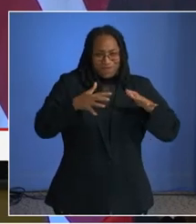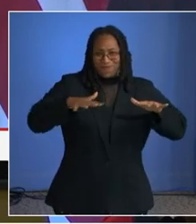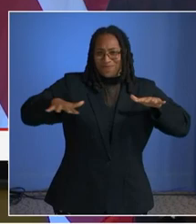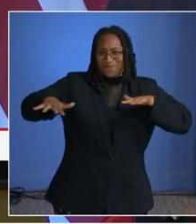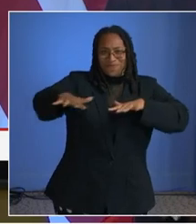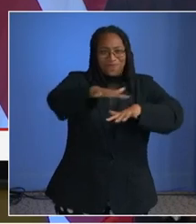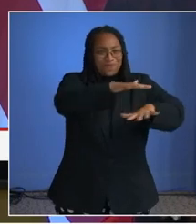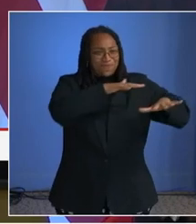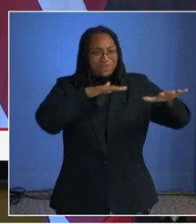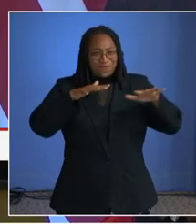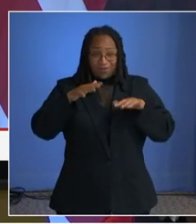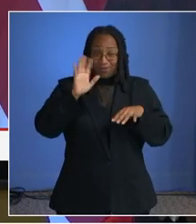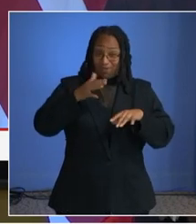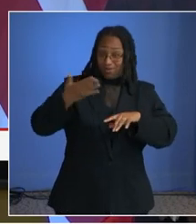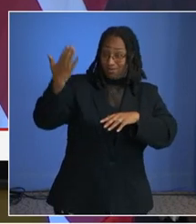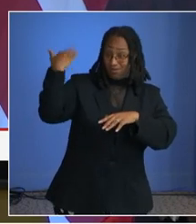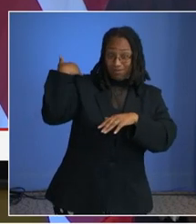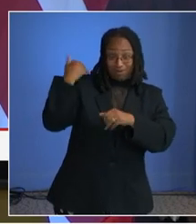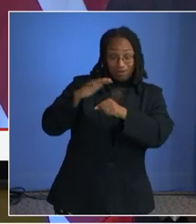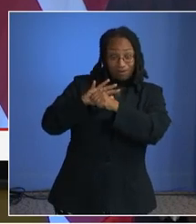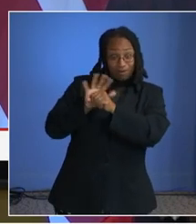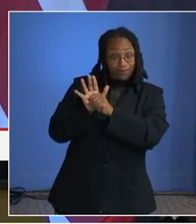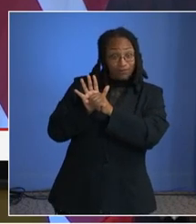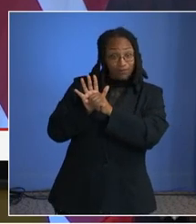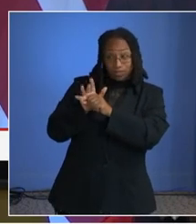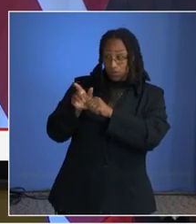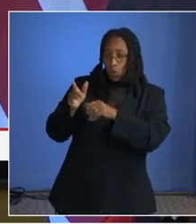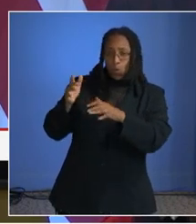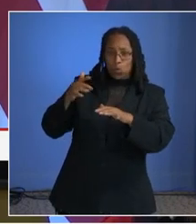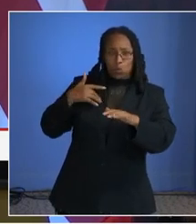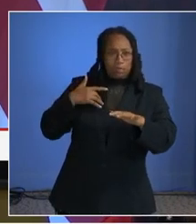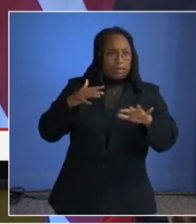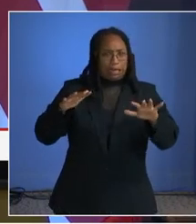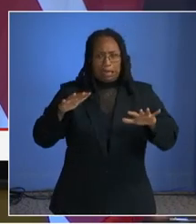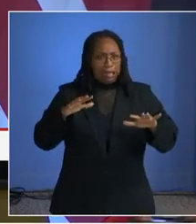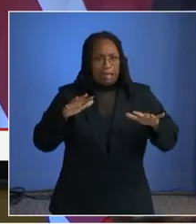paycheck. And so I want to ask Director Hall to come up now.